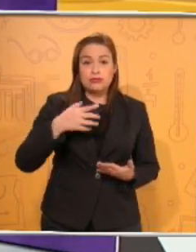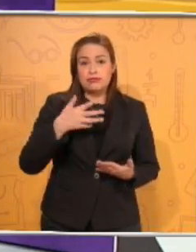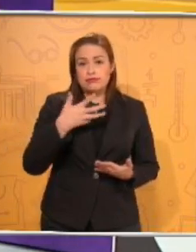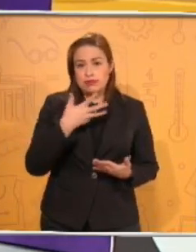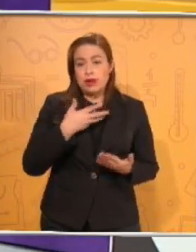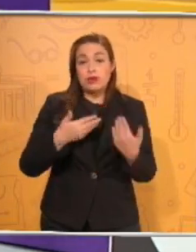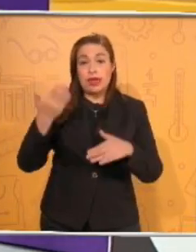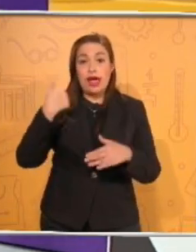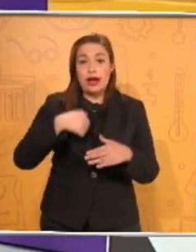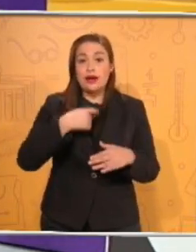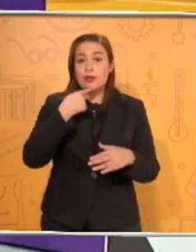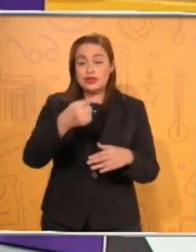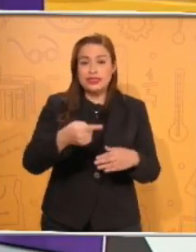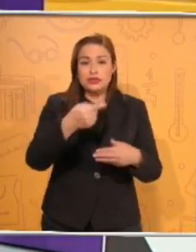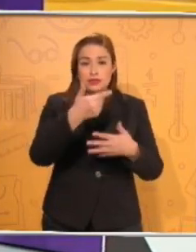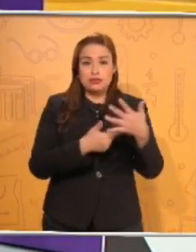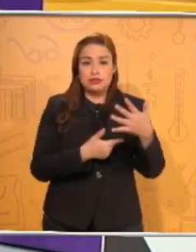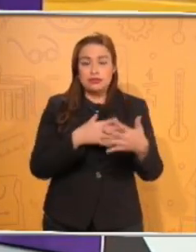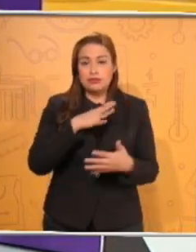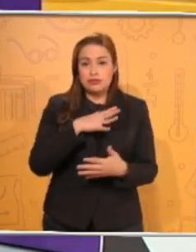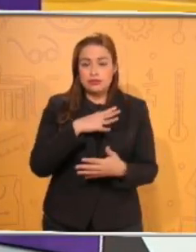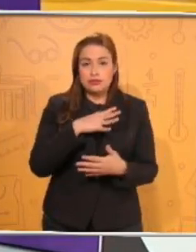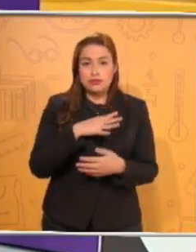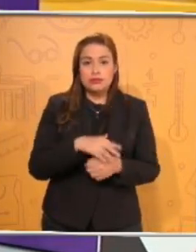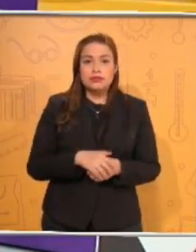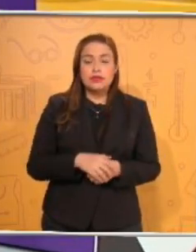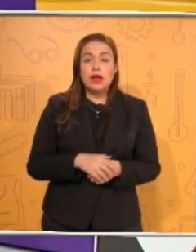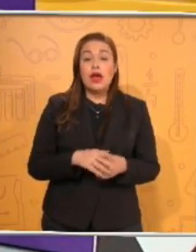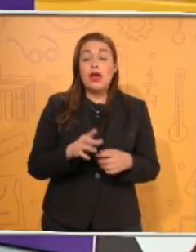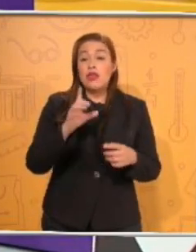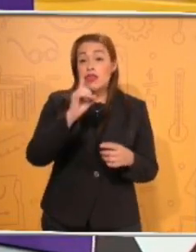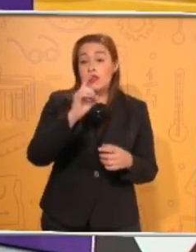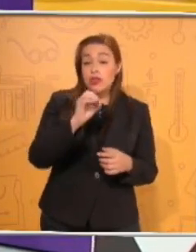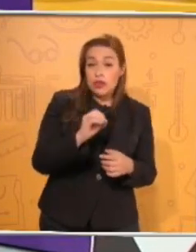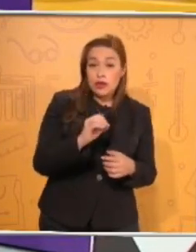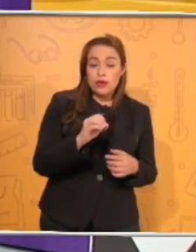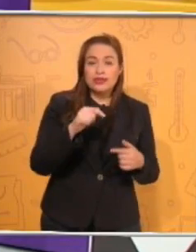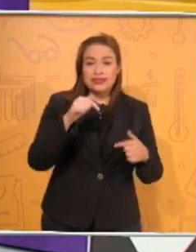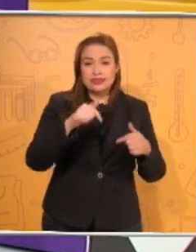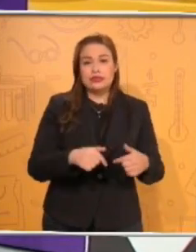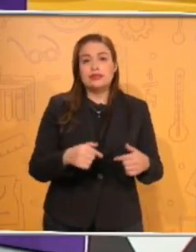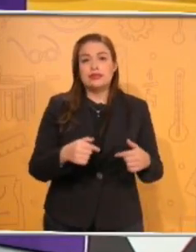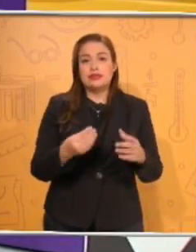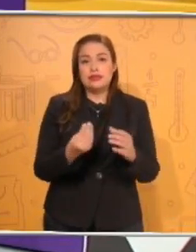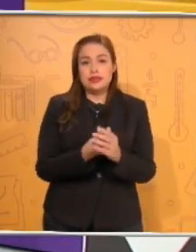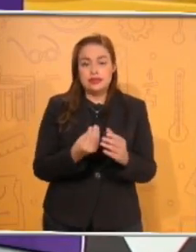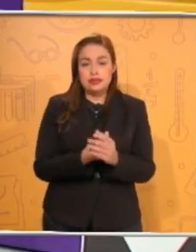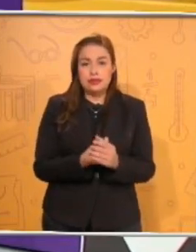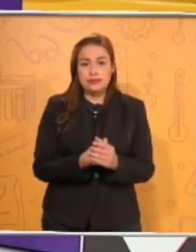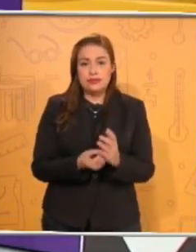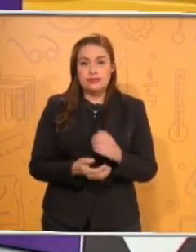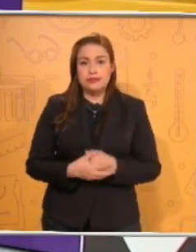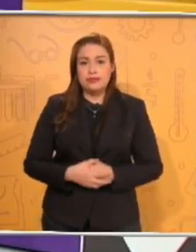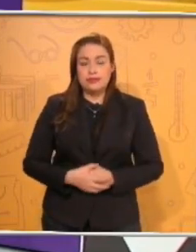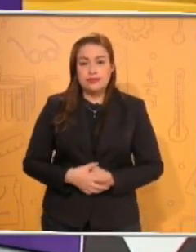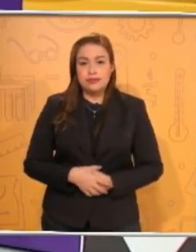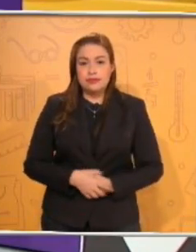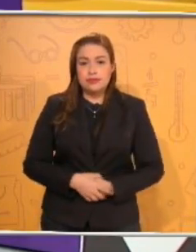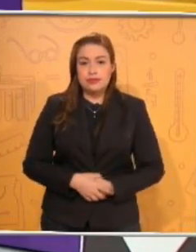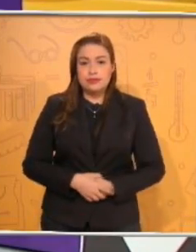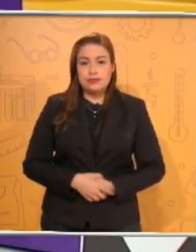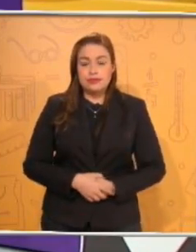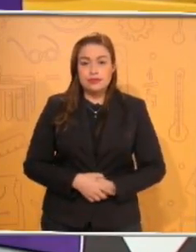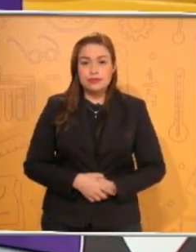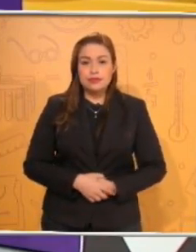mentioned during this class. The verb with the ing